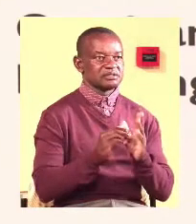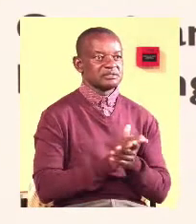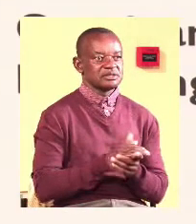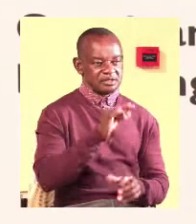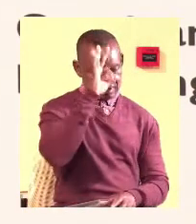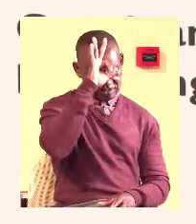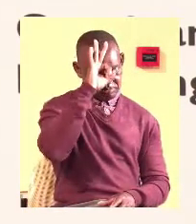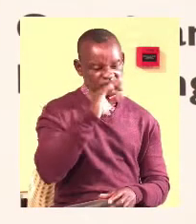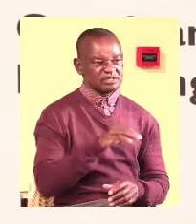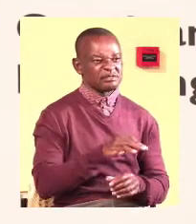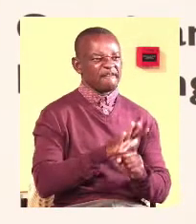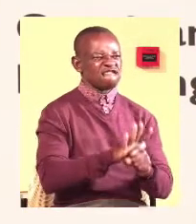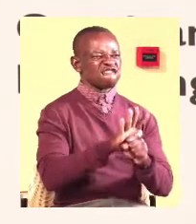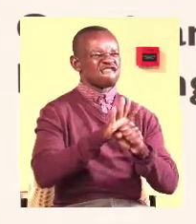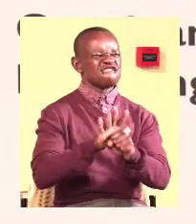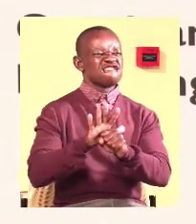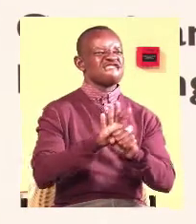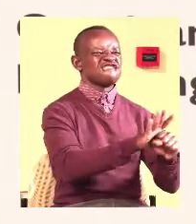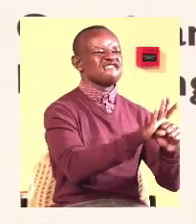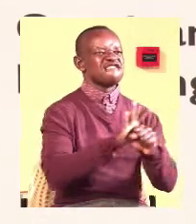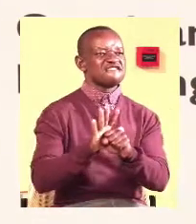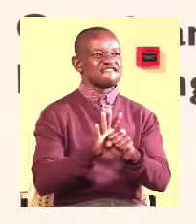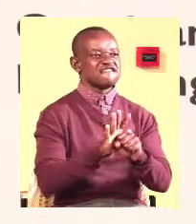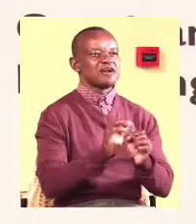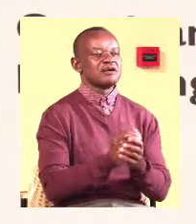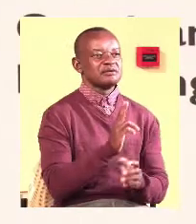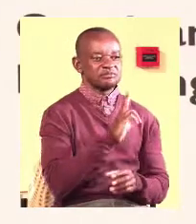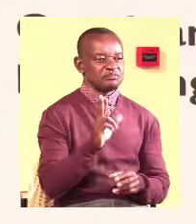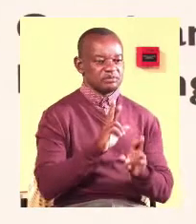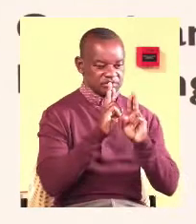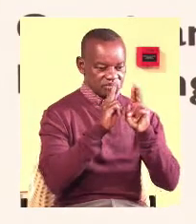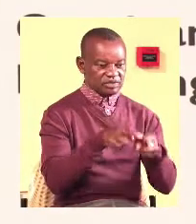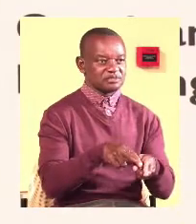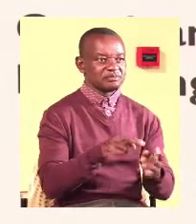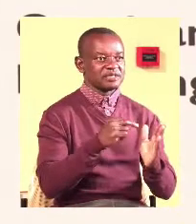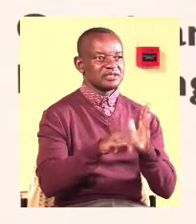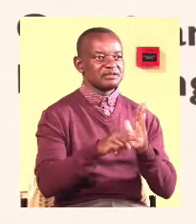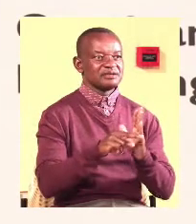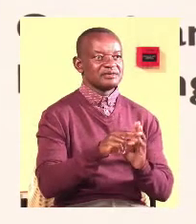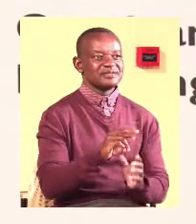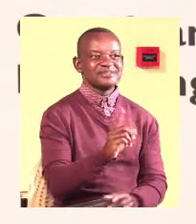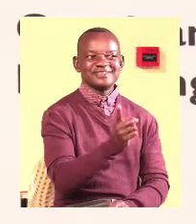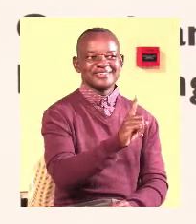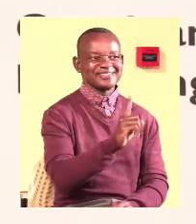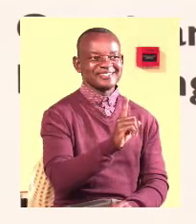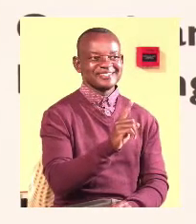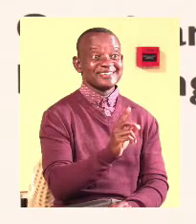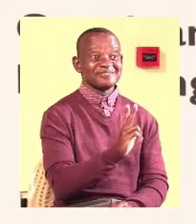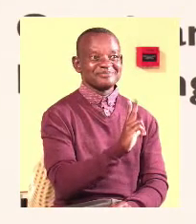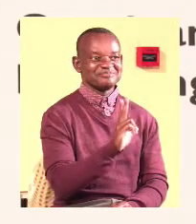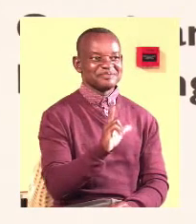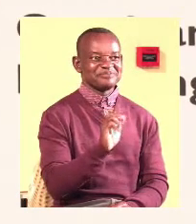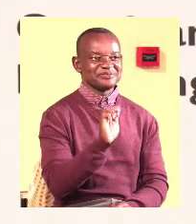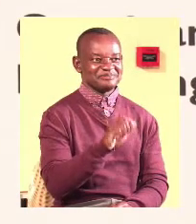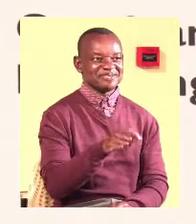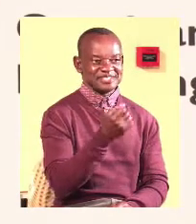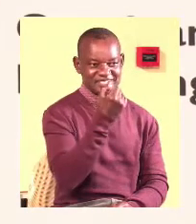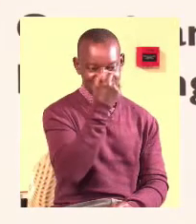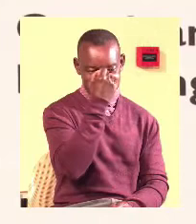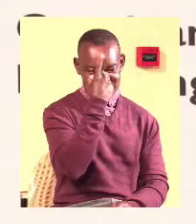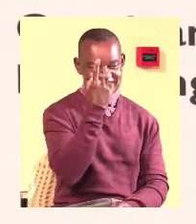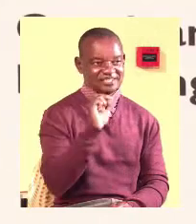but rather they themselves, they have to understand the importance thereof, and also just to understand why do we have to